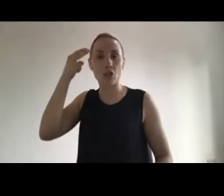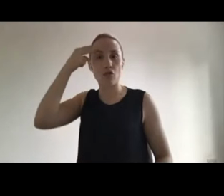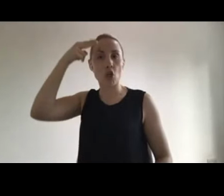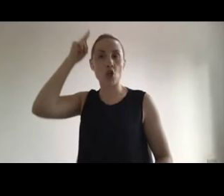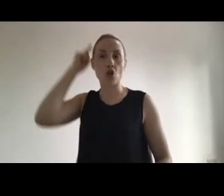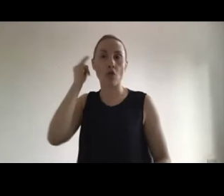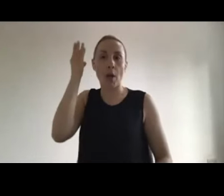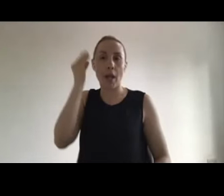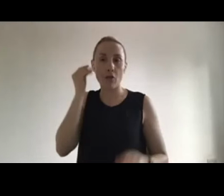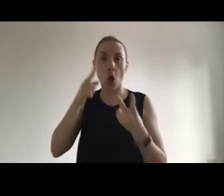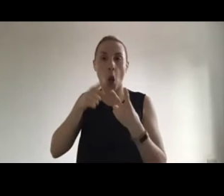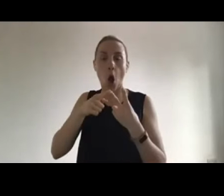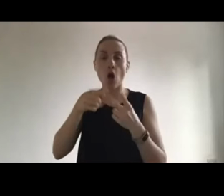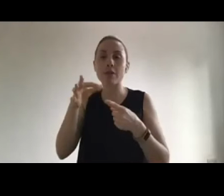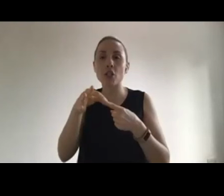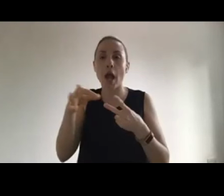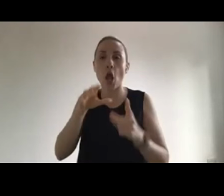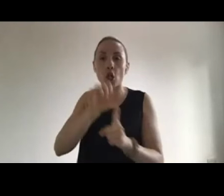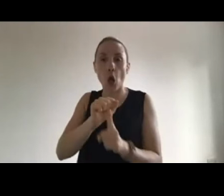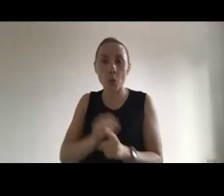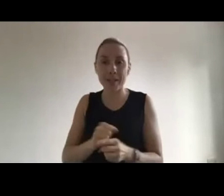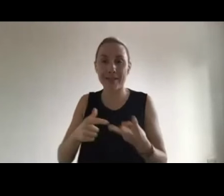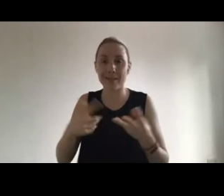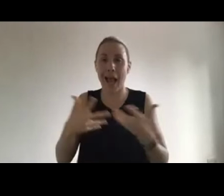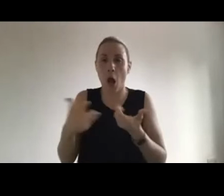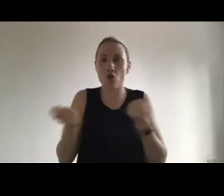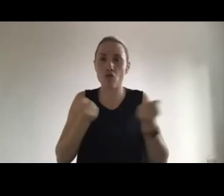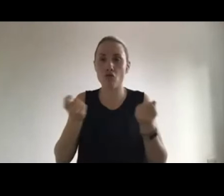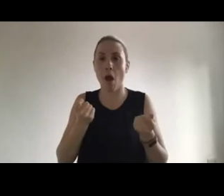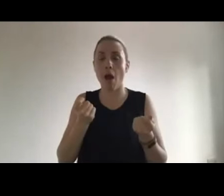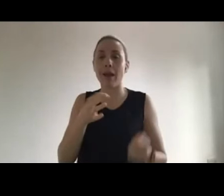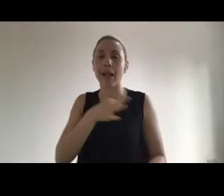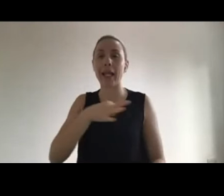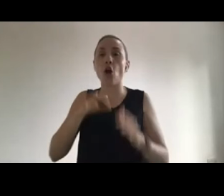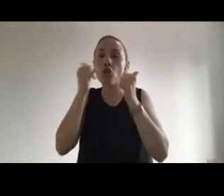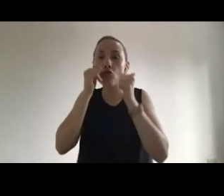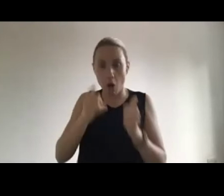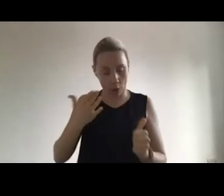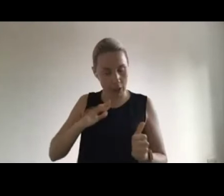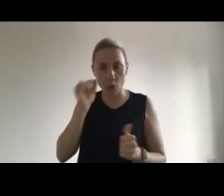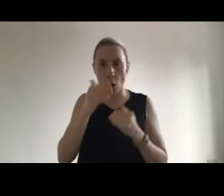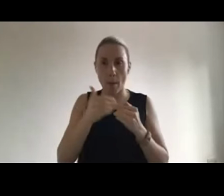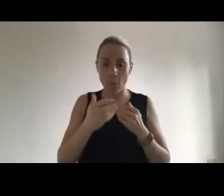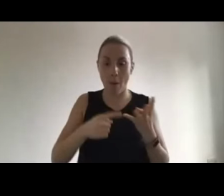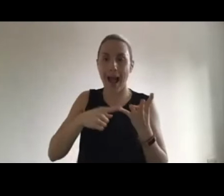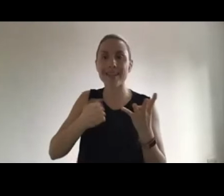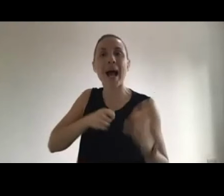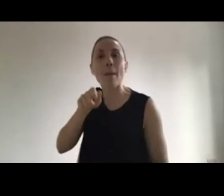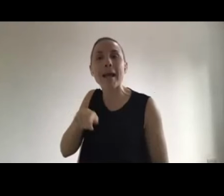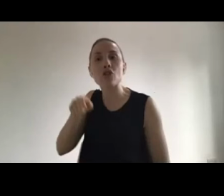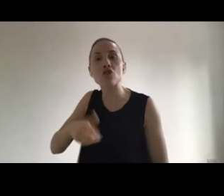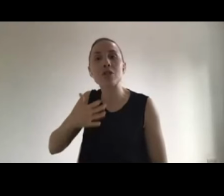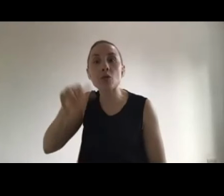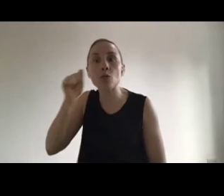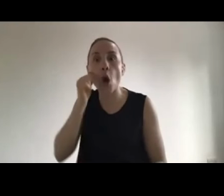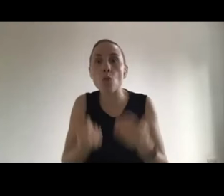clinical trial. And I think our patients deserve to know a lot about the opportunities, but also the limitation of these new